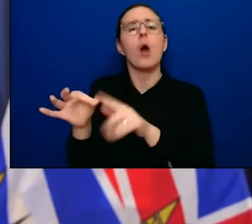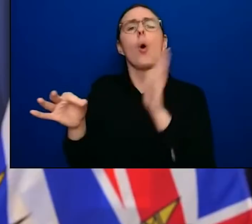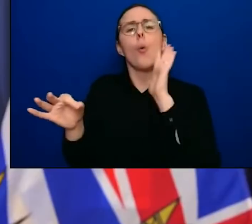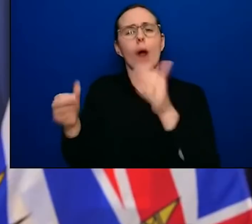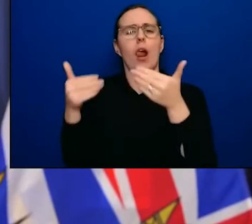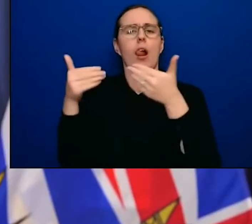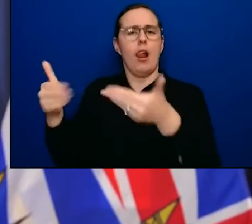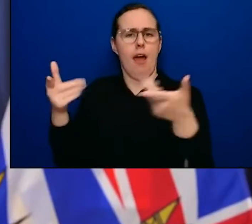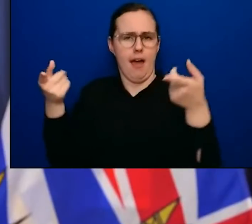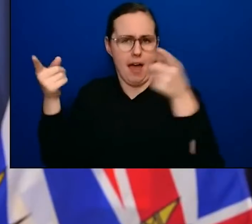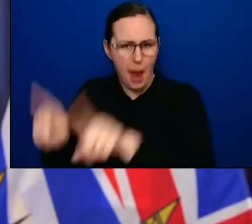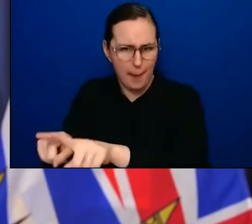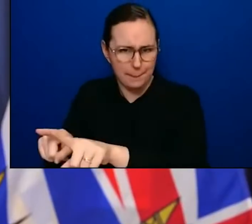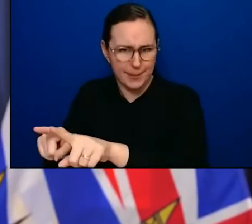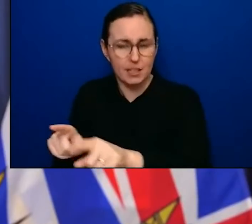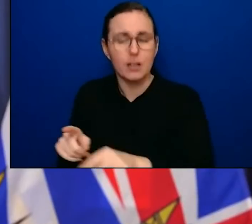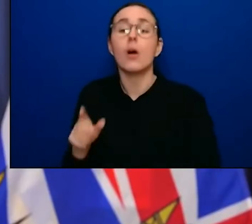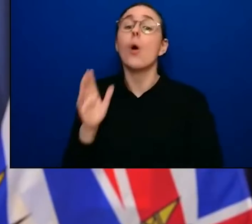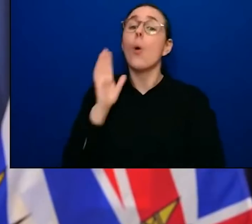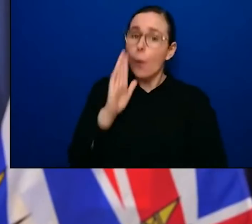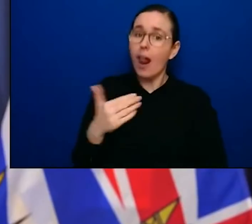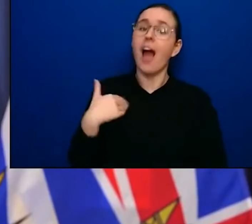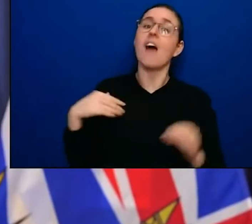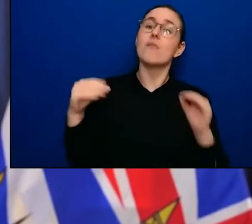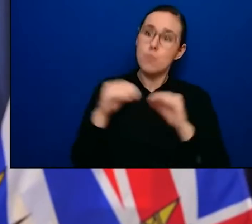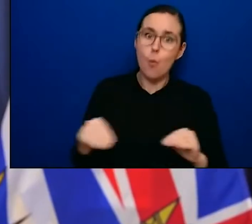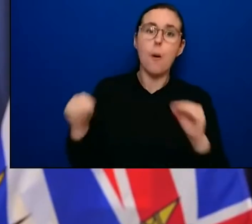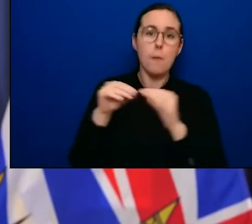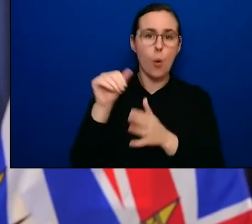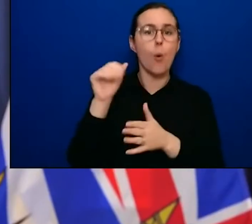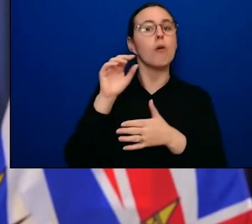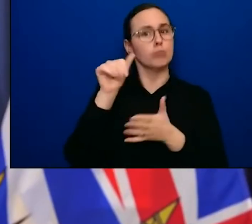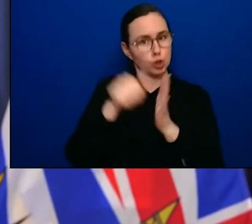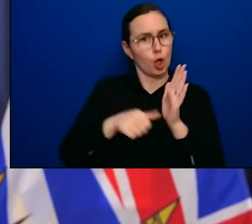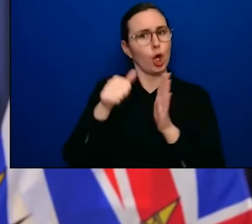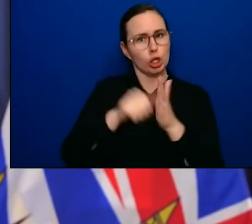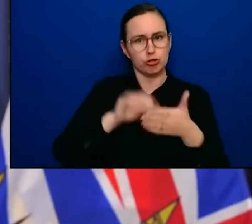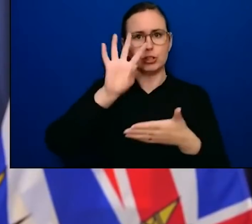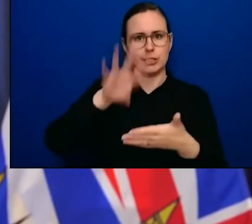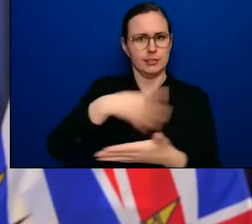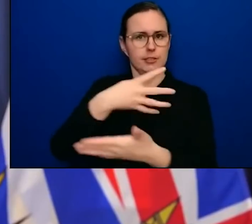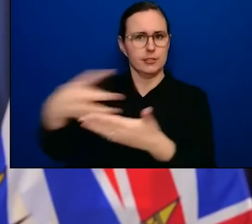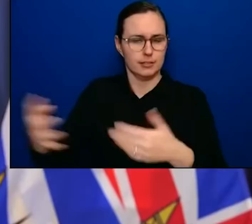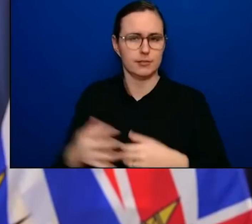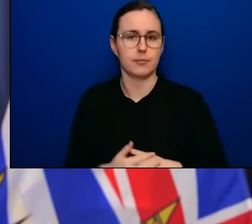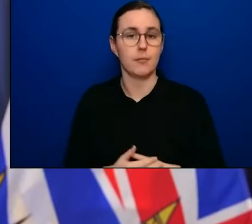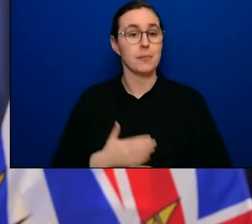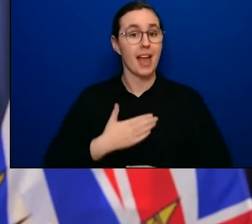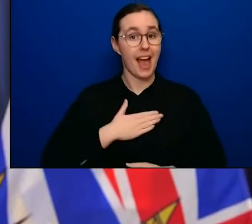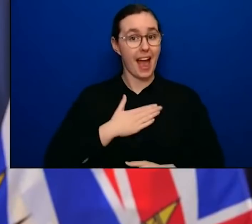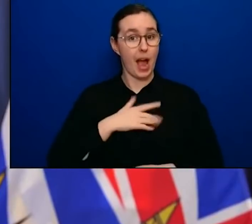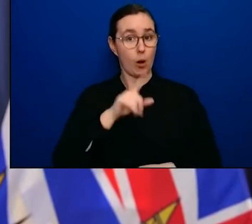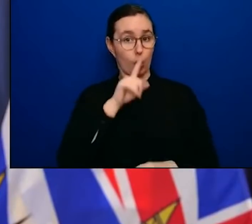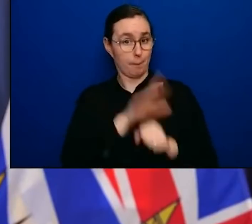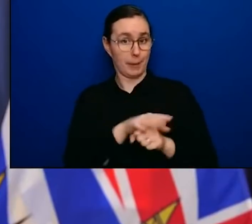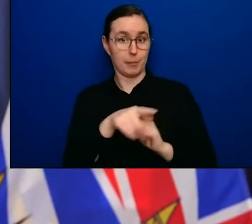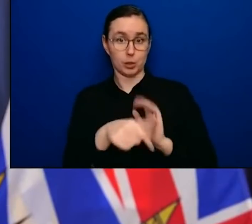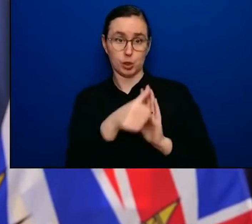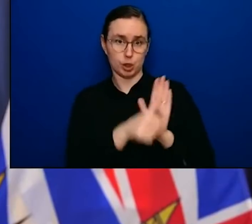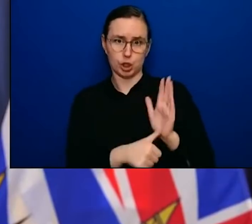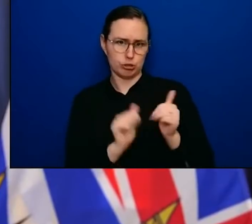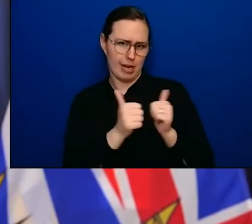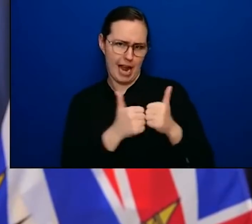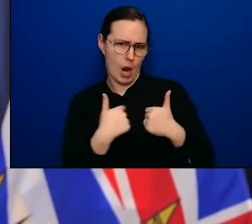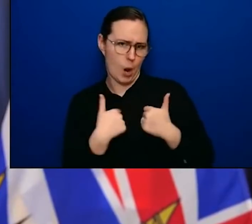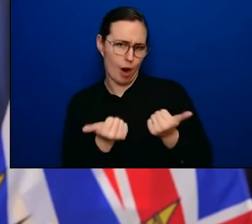beyond what the pandemic has set us back. Our commitment to change the way surgeries are delivered in BC, that's our commitment, and that